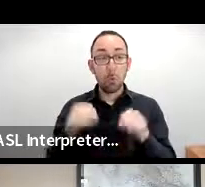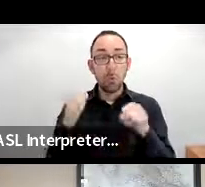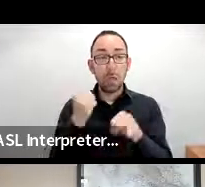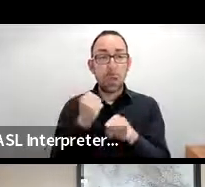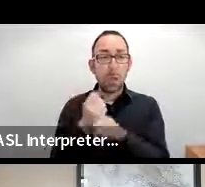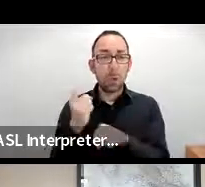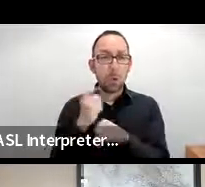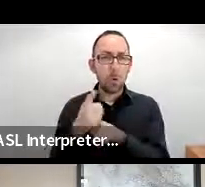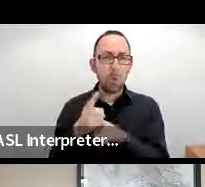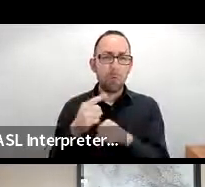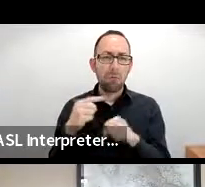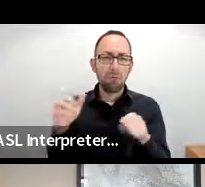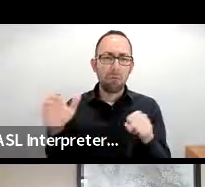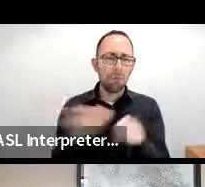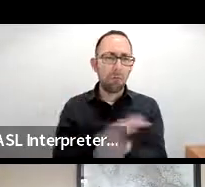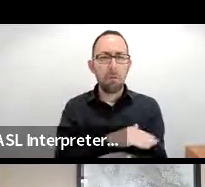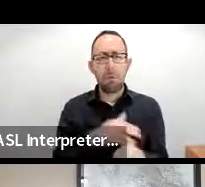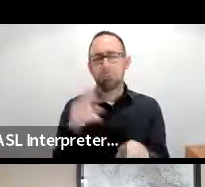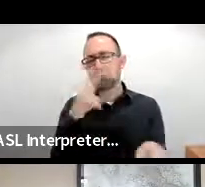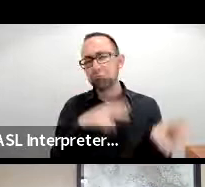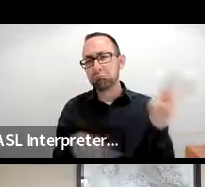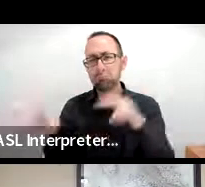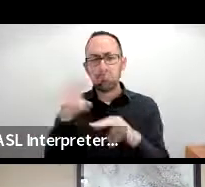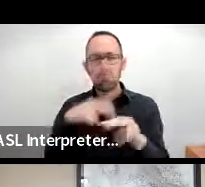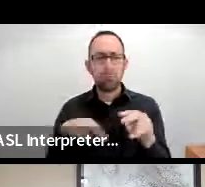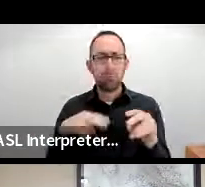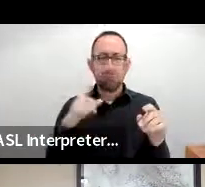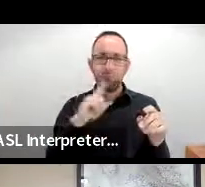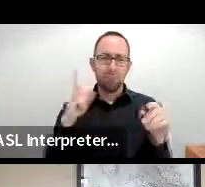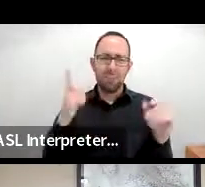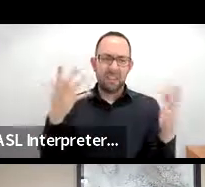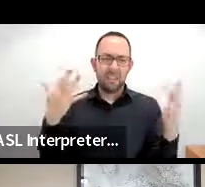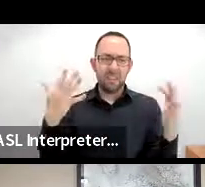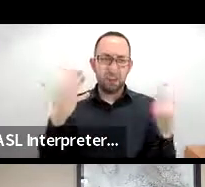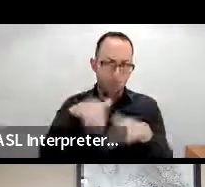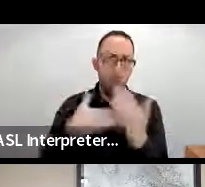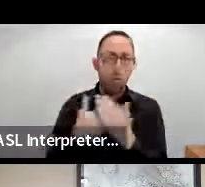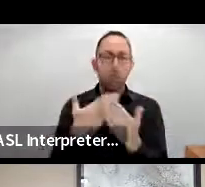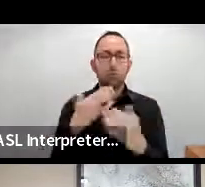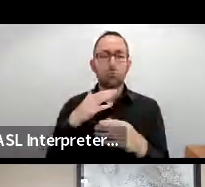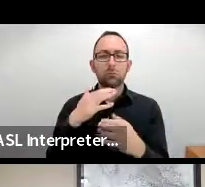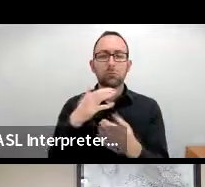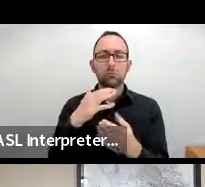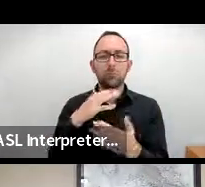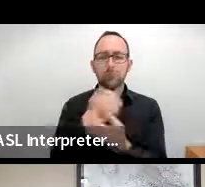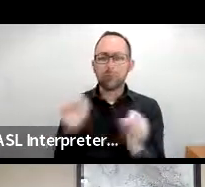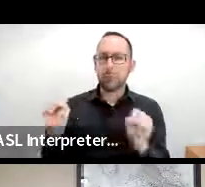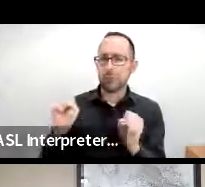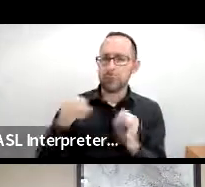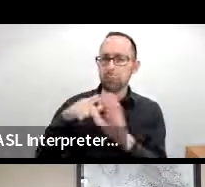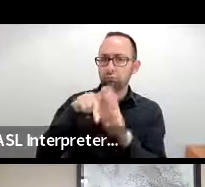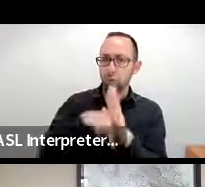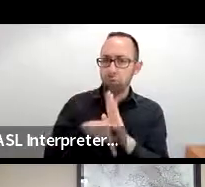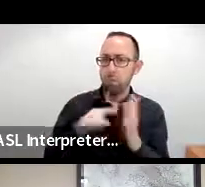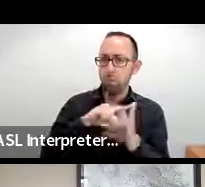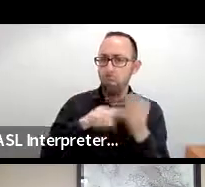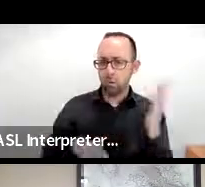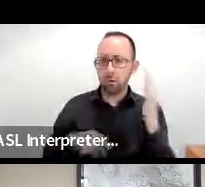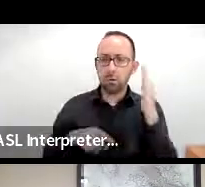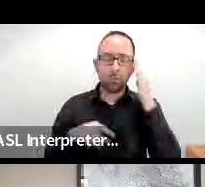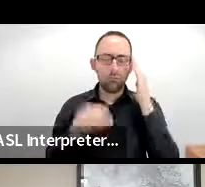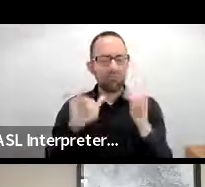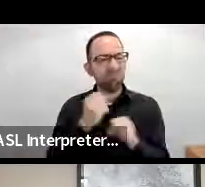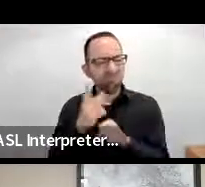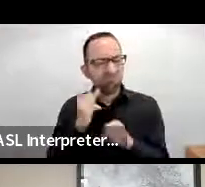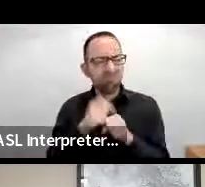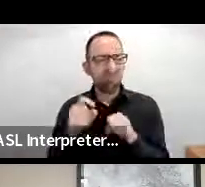comprehensive overview of all our safety protocols, and we